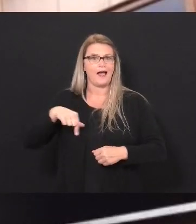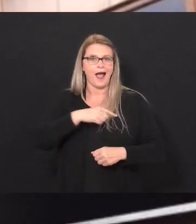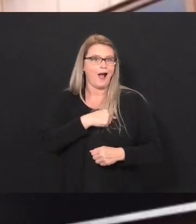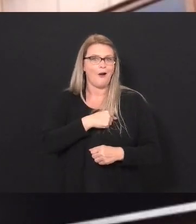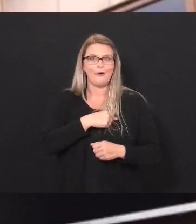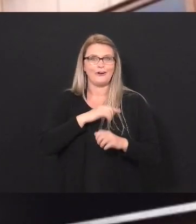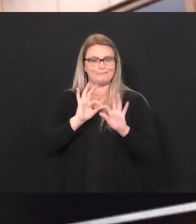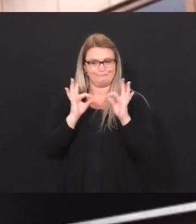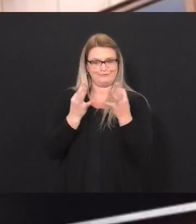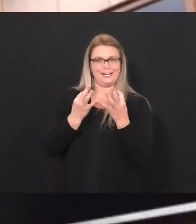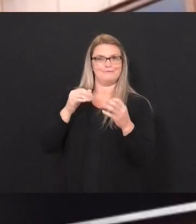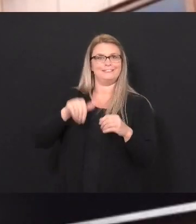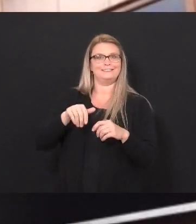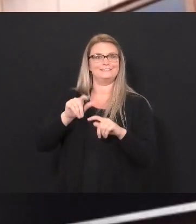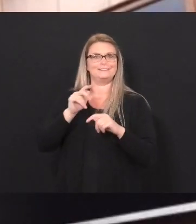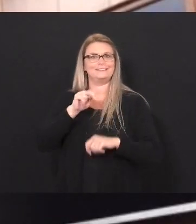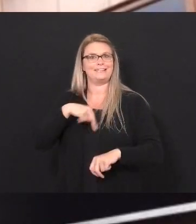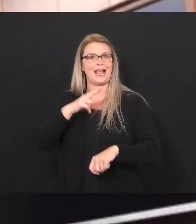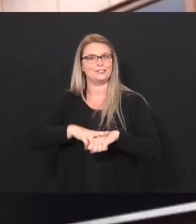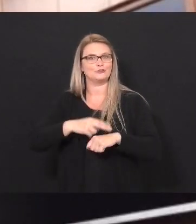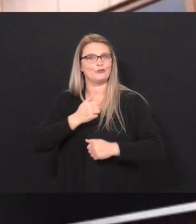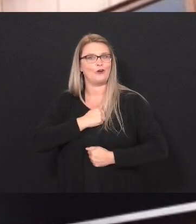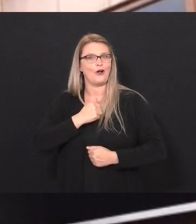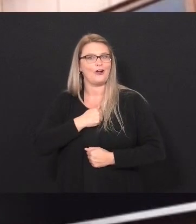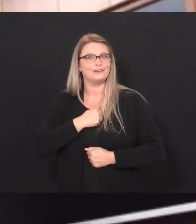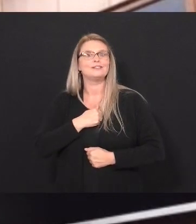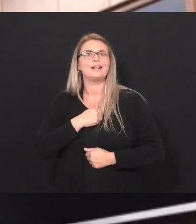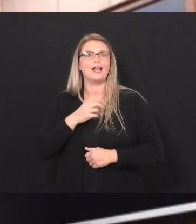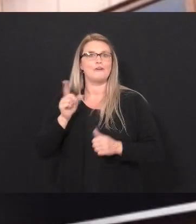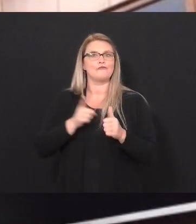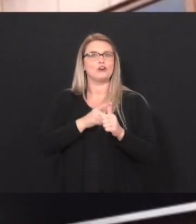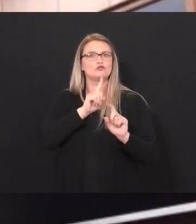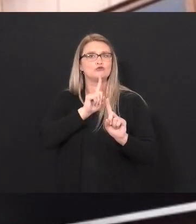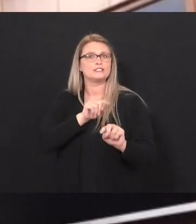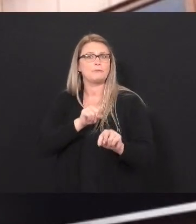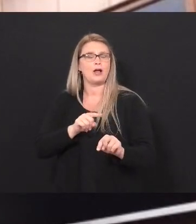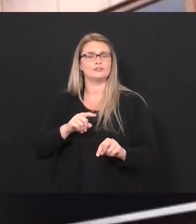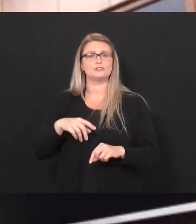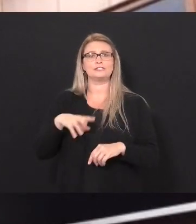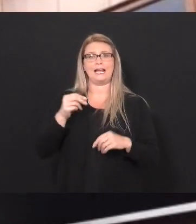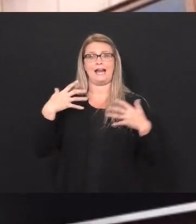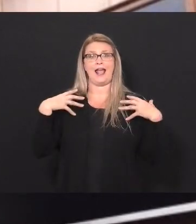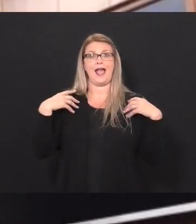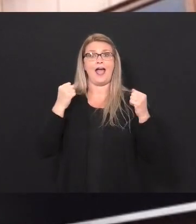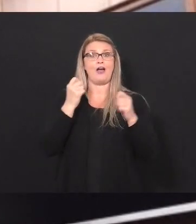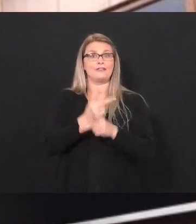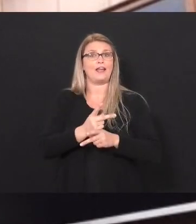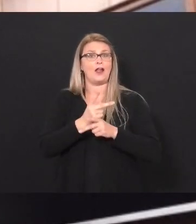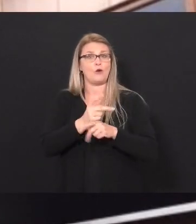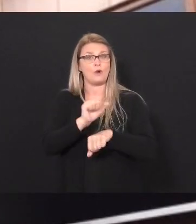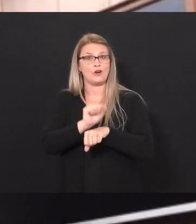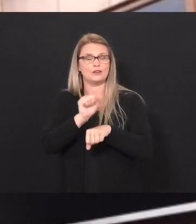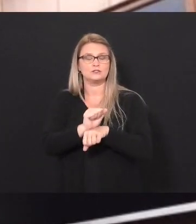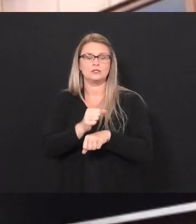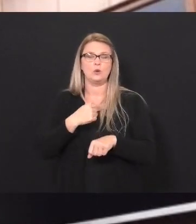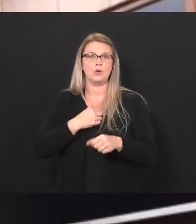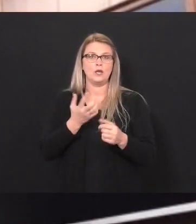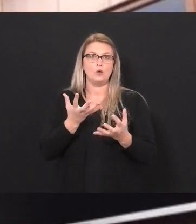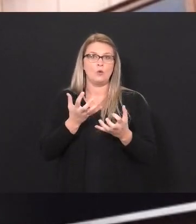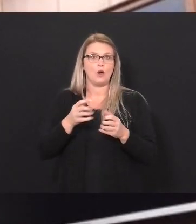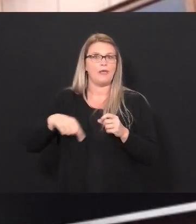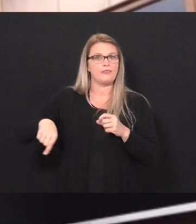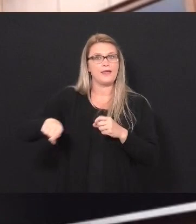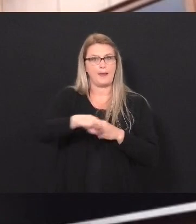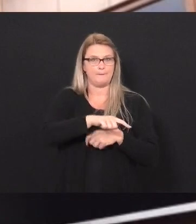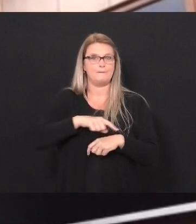in the first responder and the law enforcement community and those healthcare workers on the front lines, we ask that you continue. Those of you